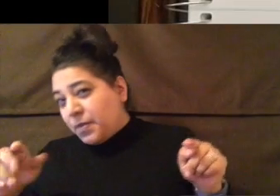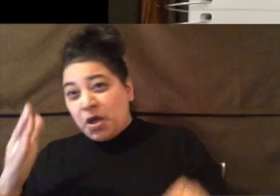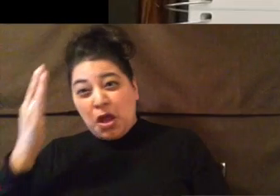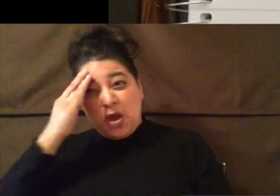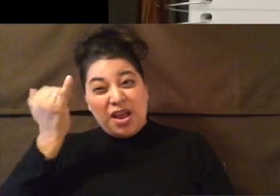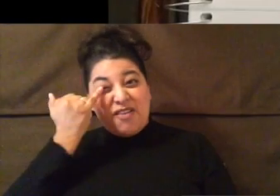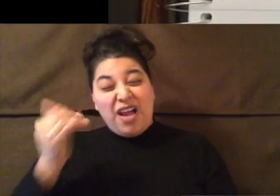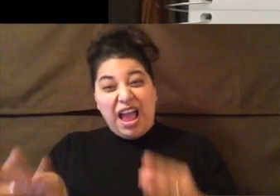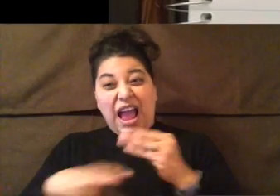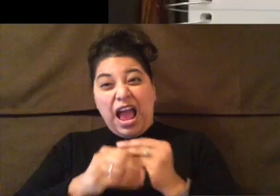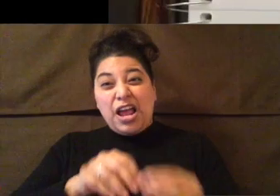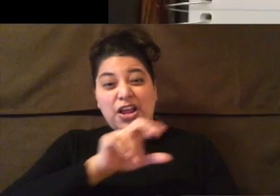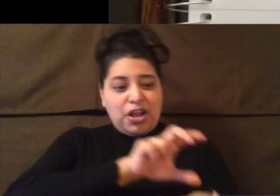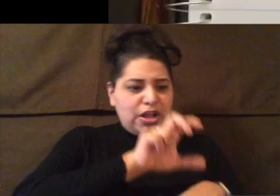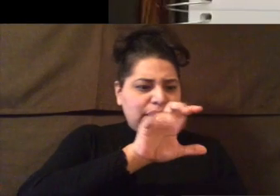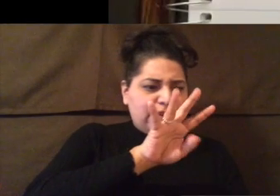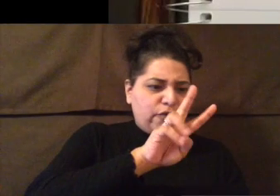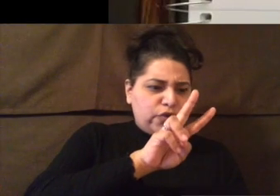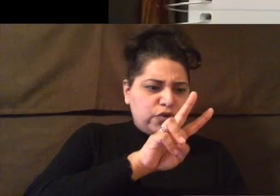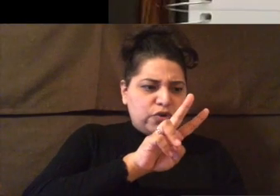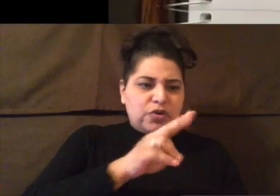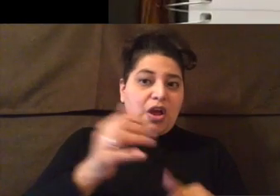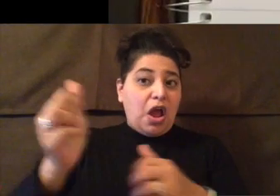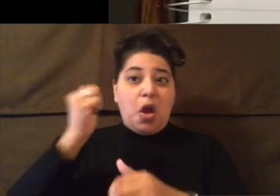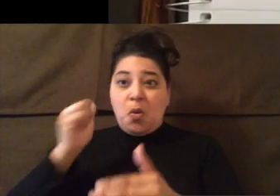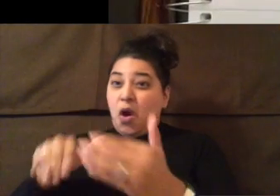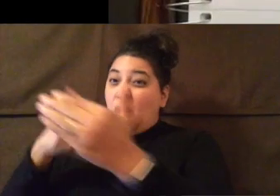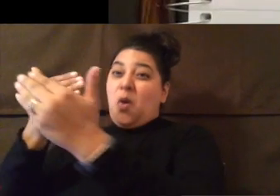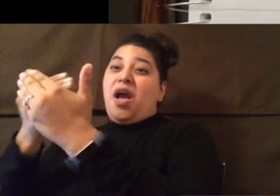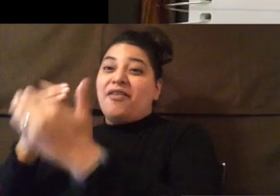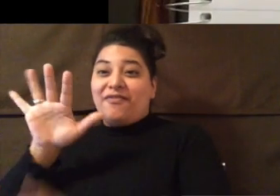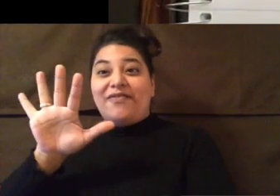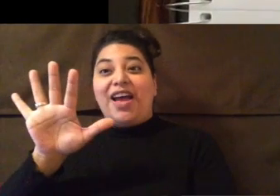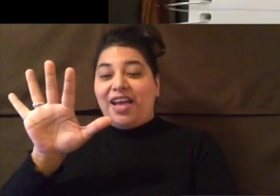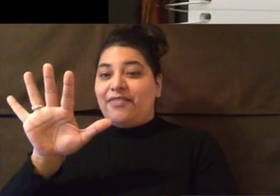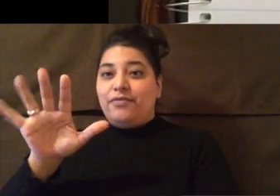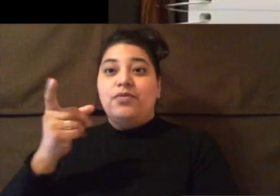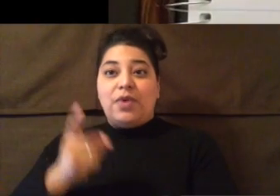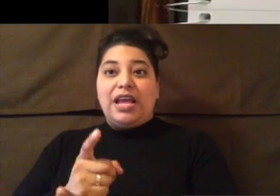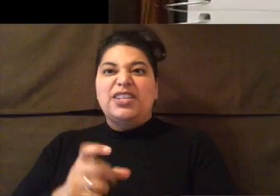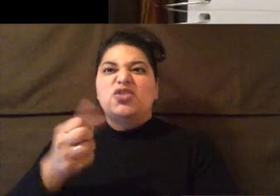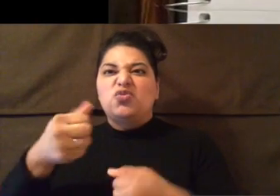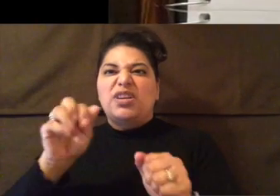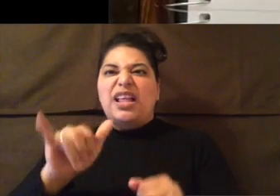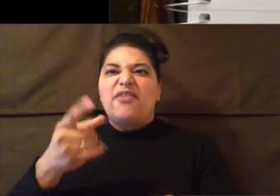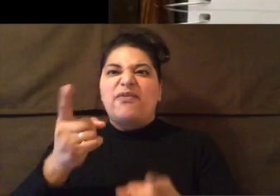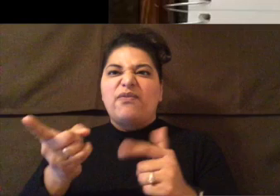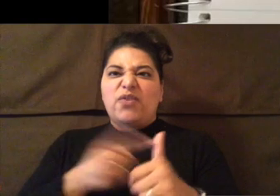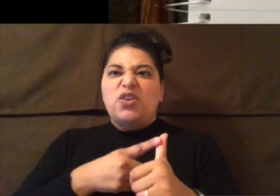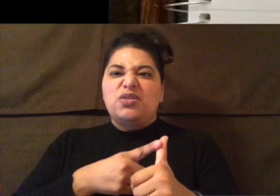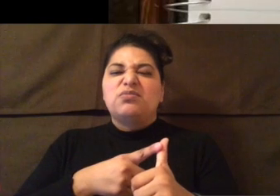Okay? I know if I add 1 hour to 3:42, I'm not going to hit 5. So let's try that.